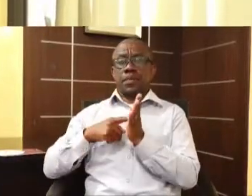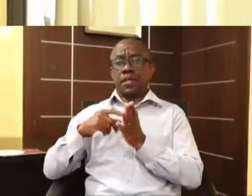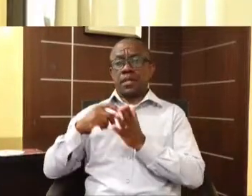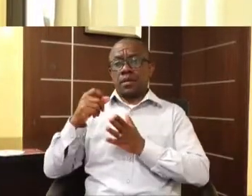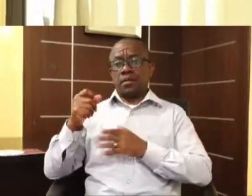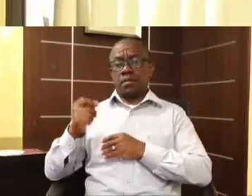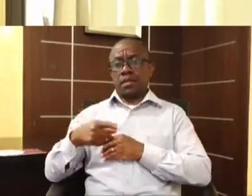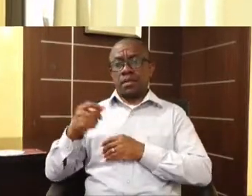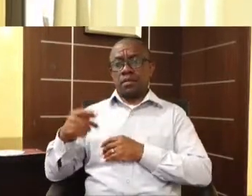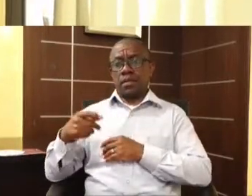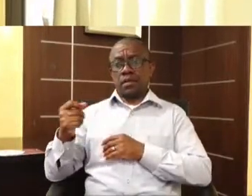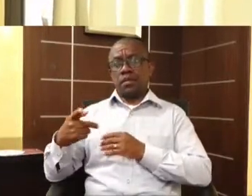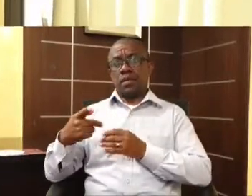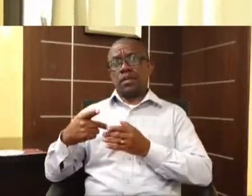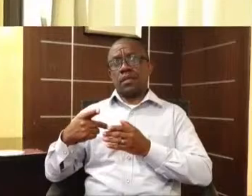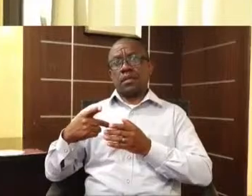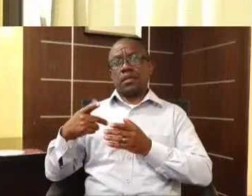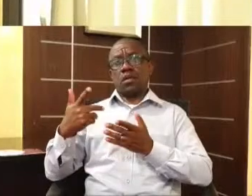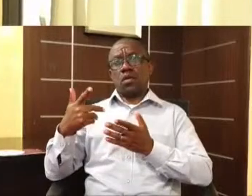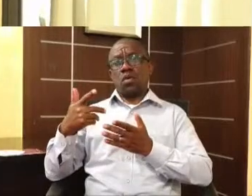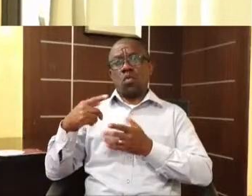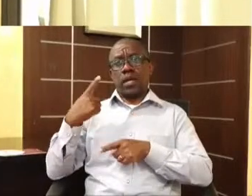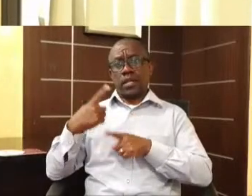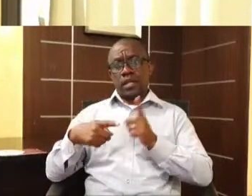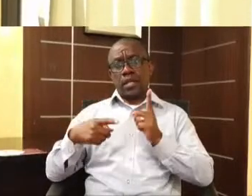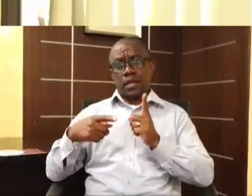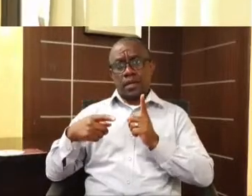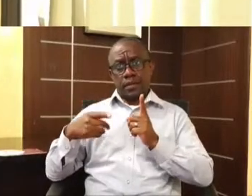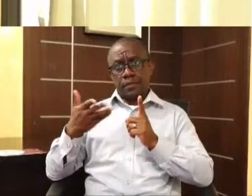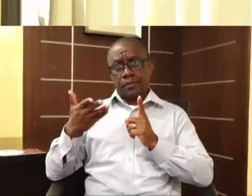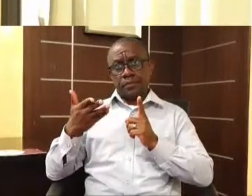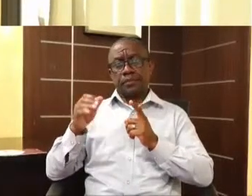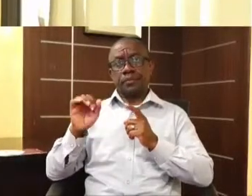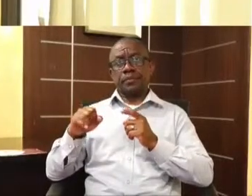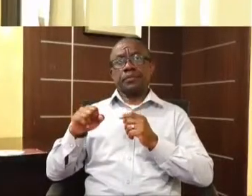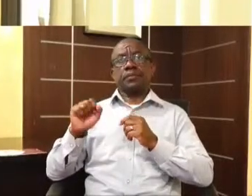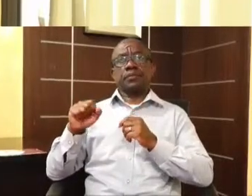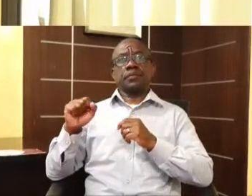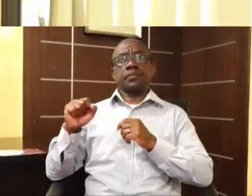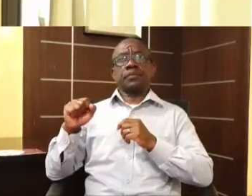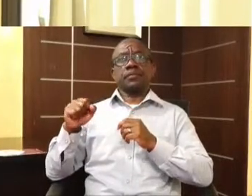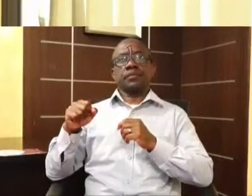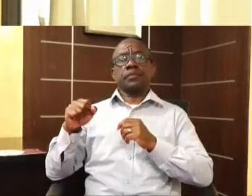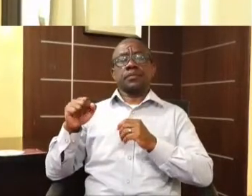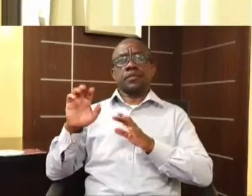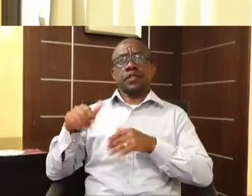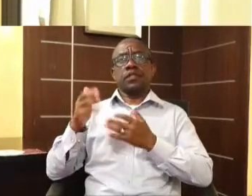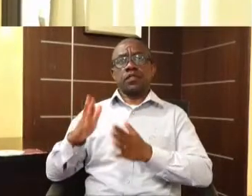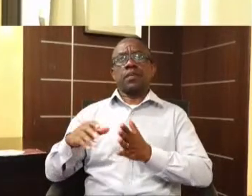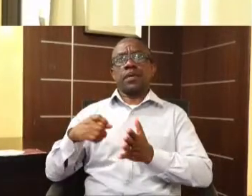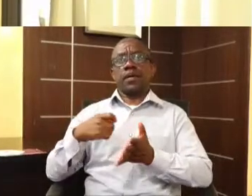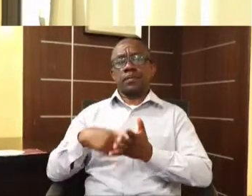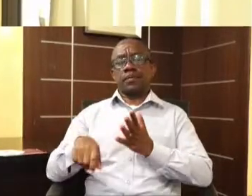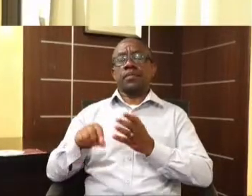they are on subscription basis, so the farmer takes care of the cost. But then there are several that are